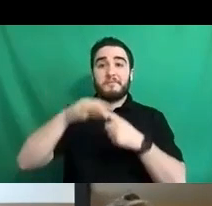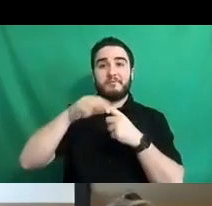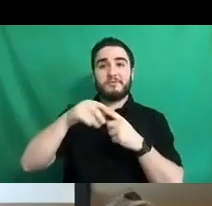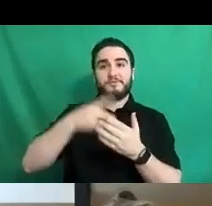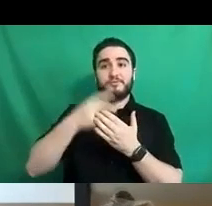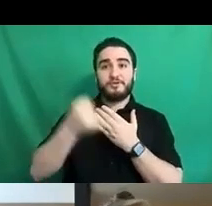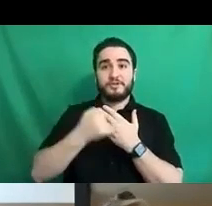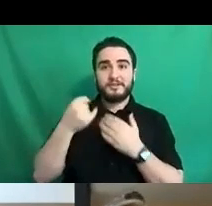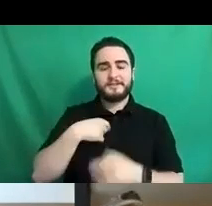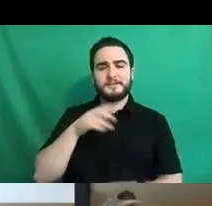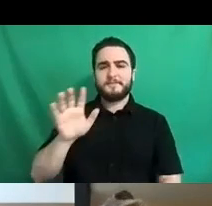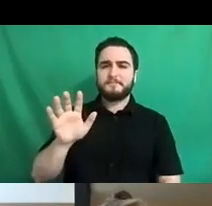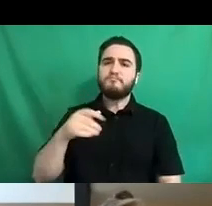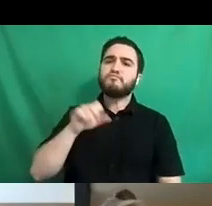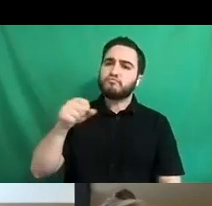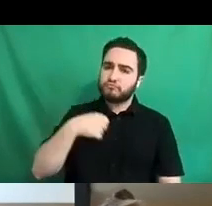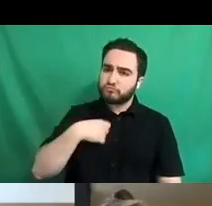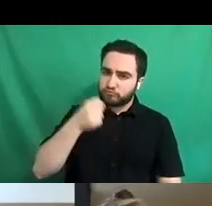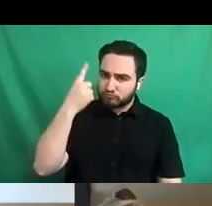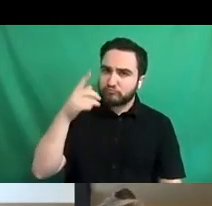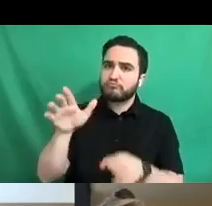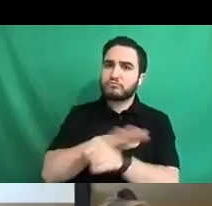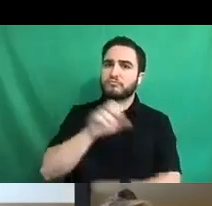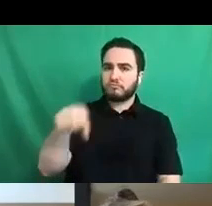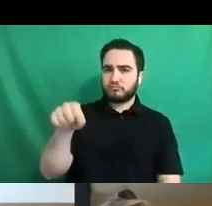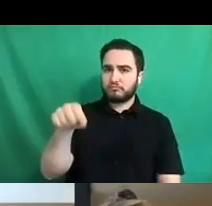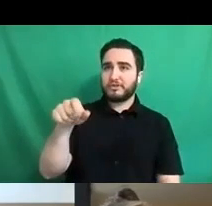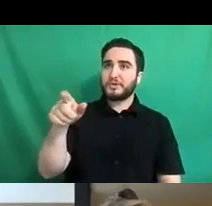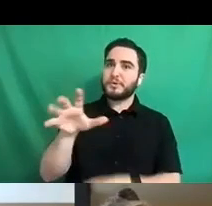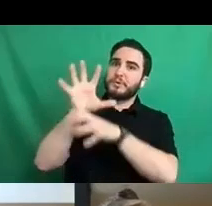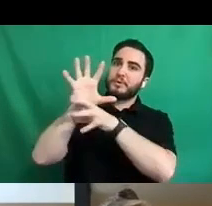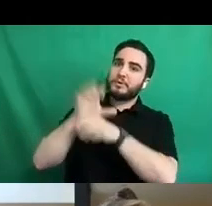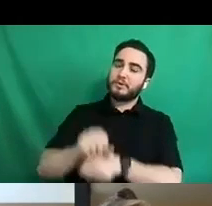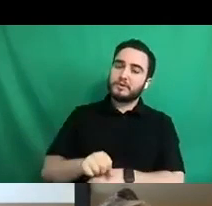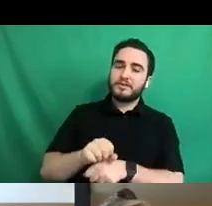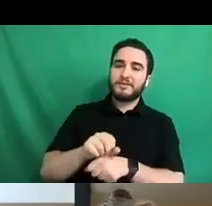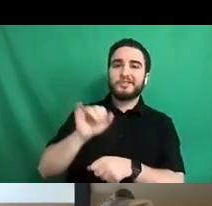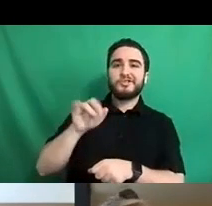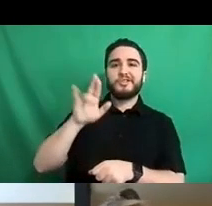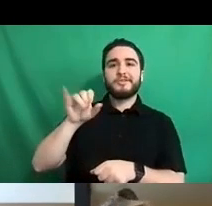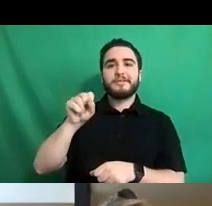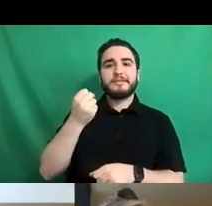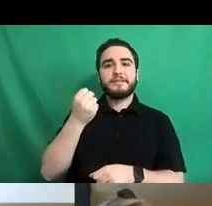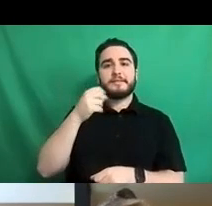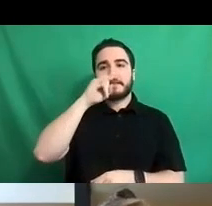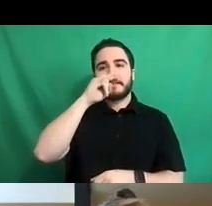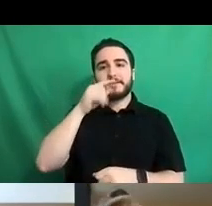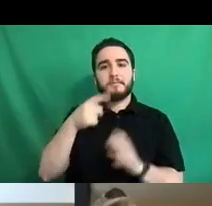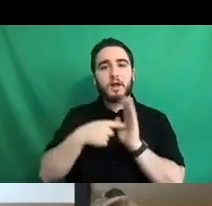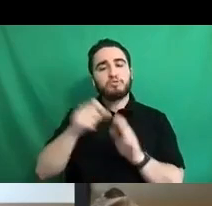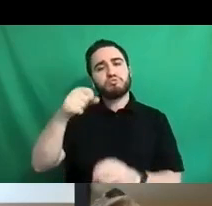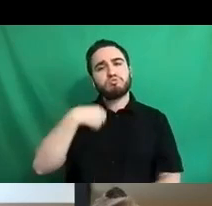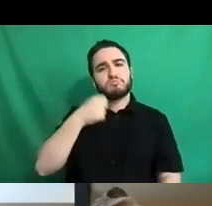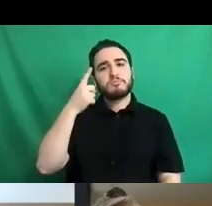And I said to her, I understand completely that you're used to the Jerry's model, Jerry's Kids model. That's not what we're doing here. We're talking